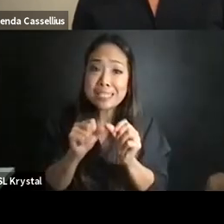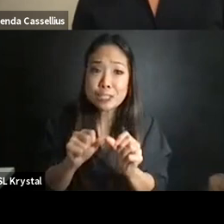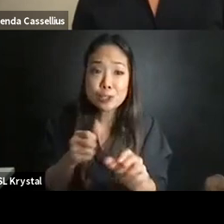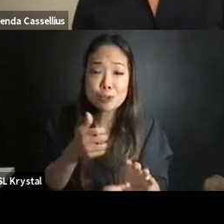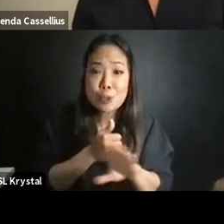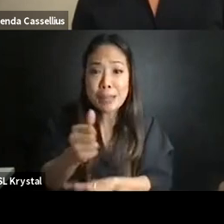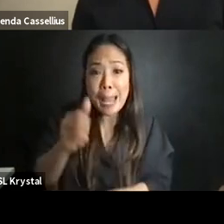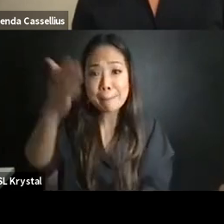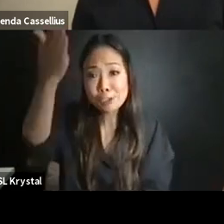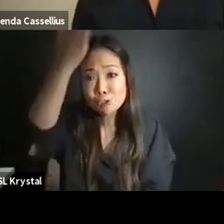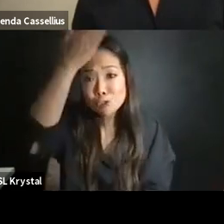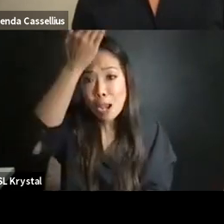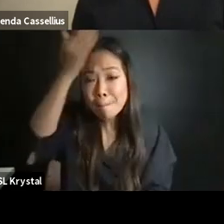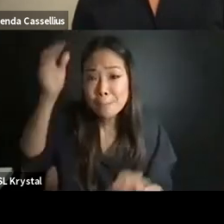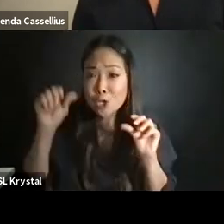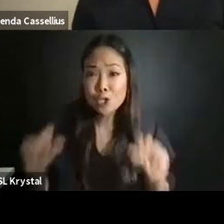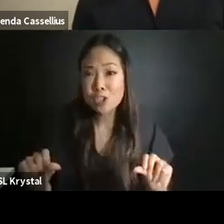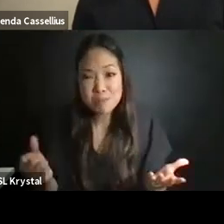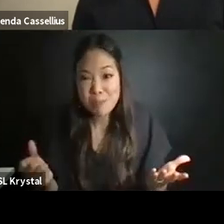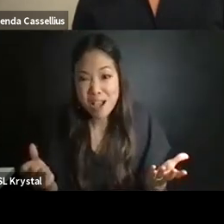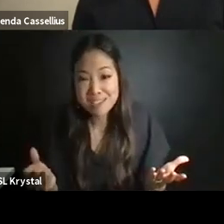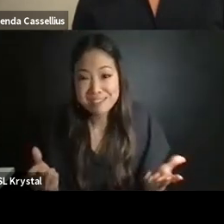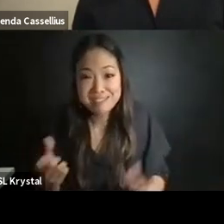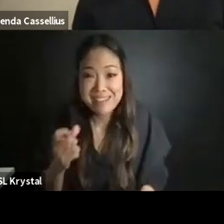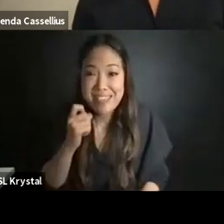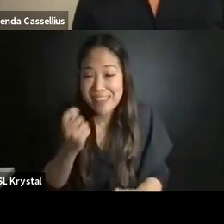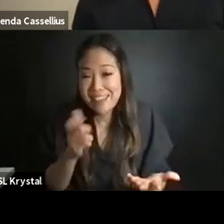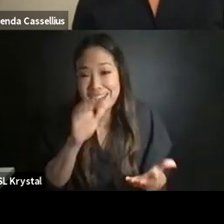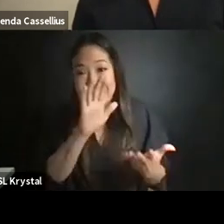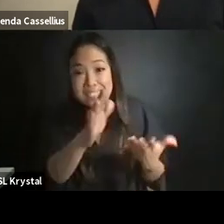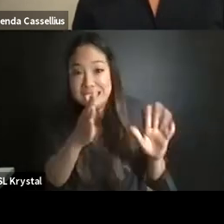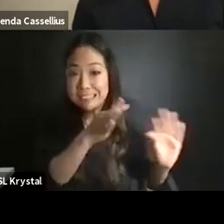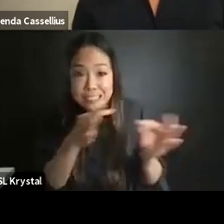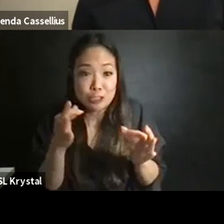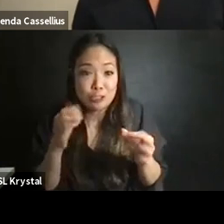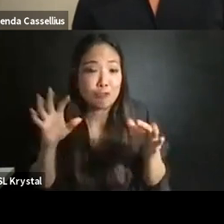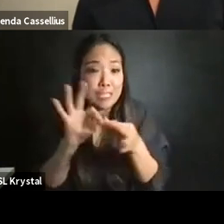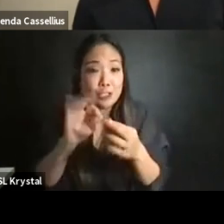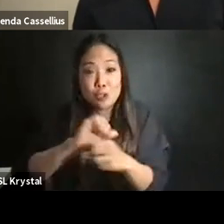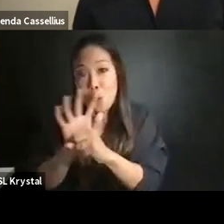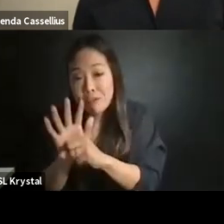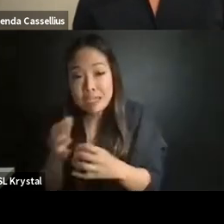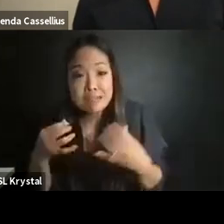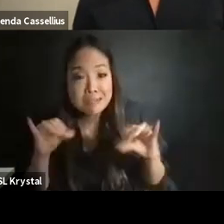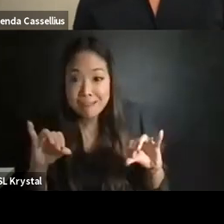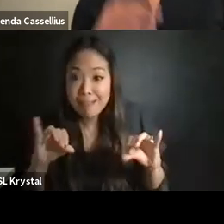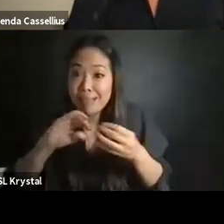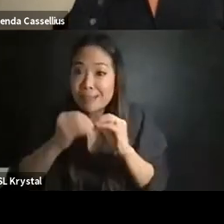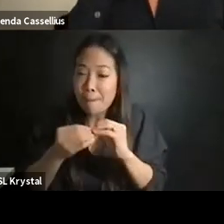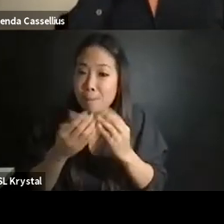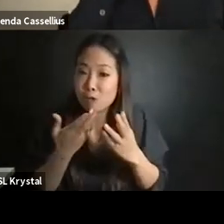the shots for covet the number of cases continues to rise pediatric cases have